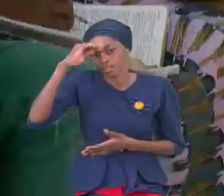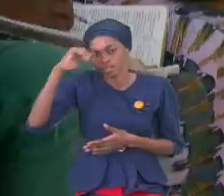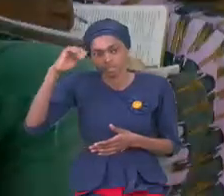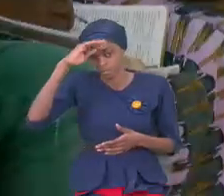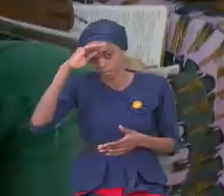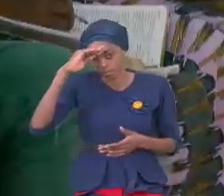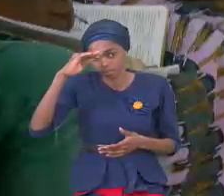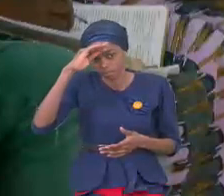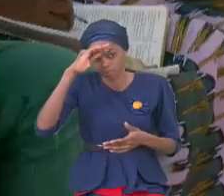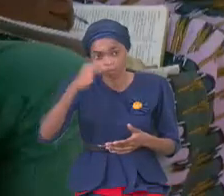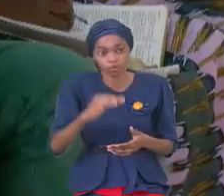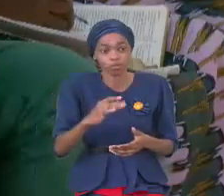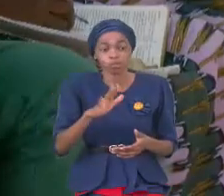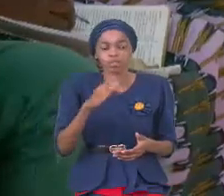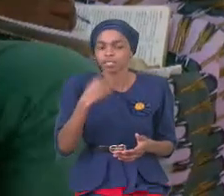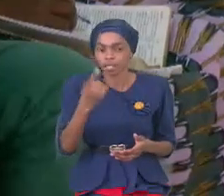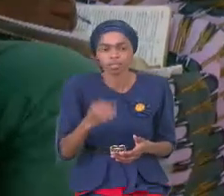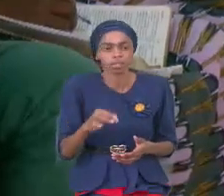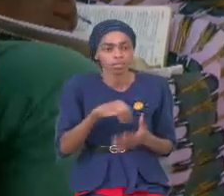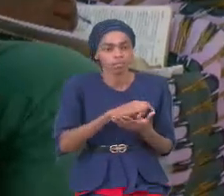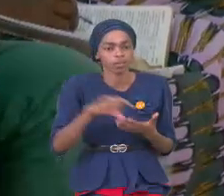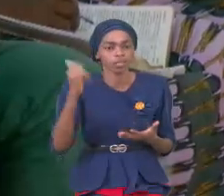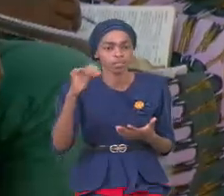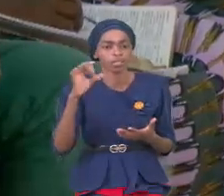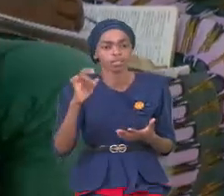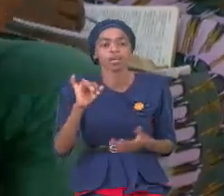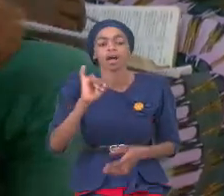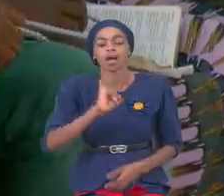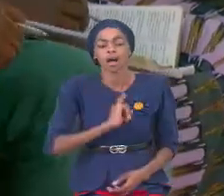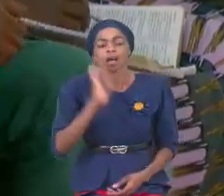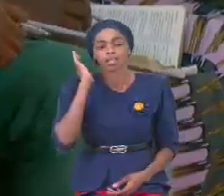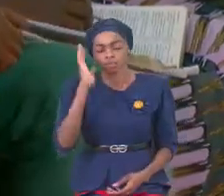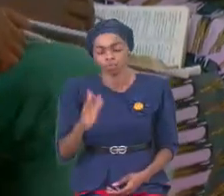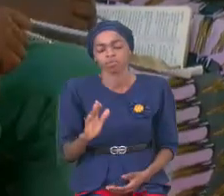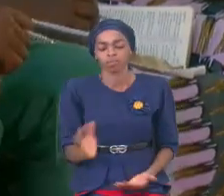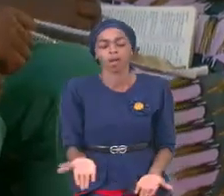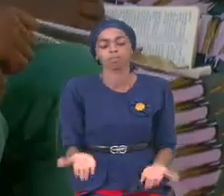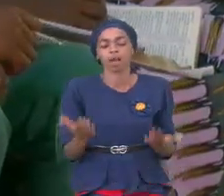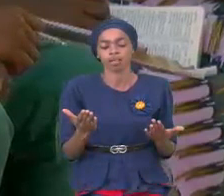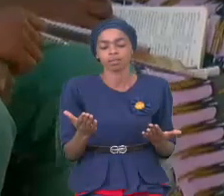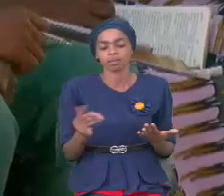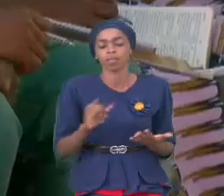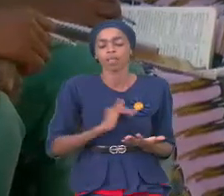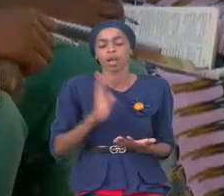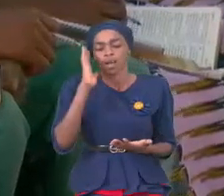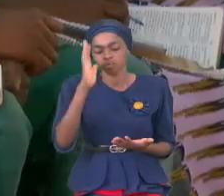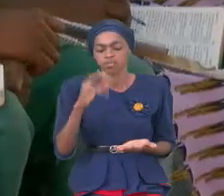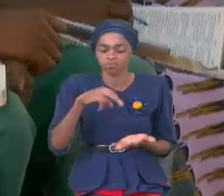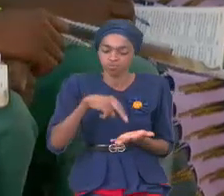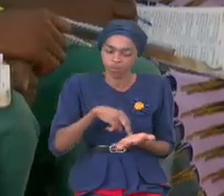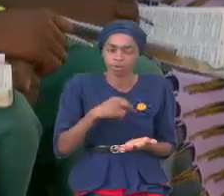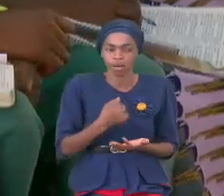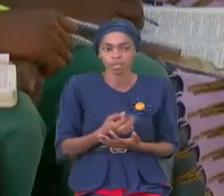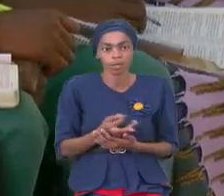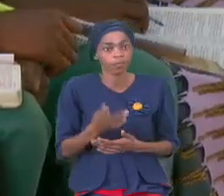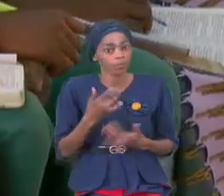I will arise. I will arise. The will of man can make